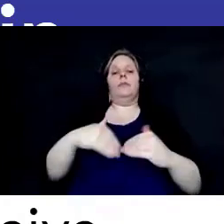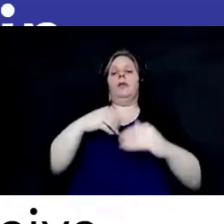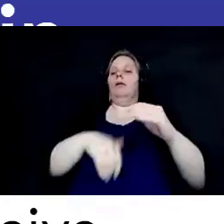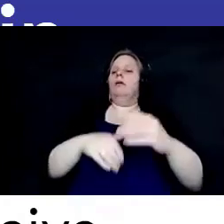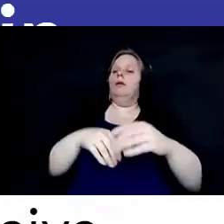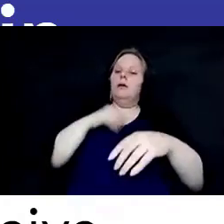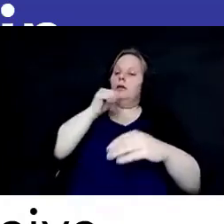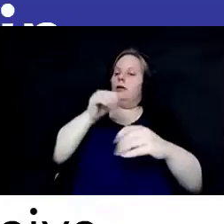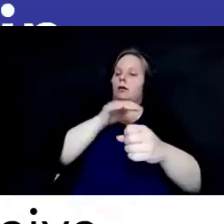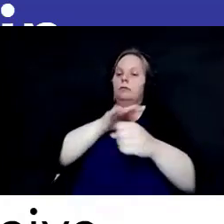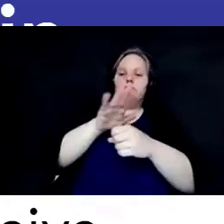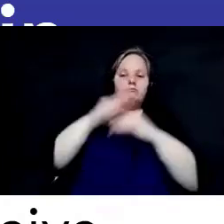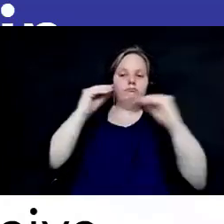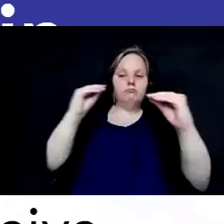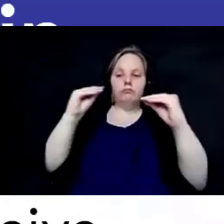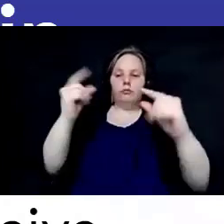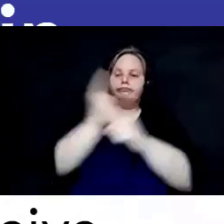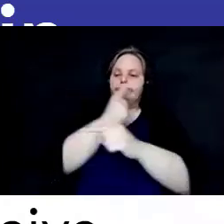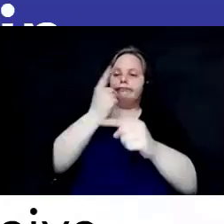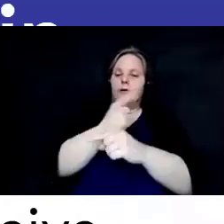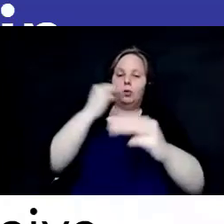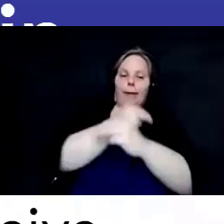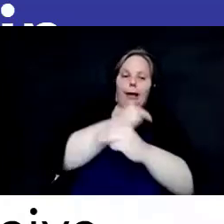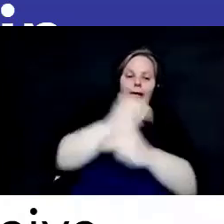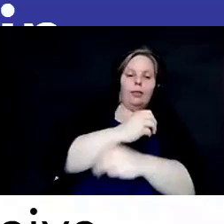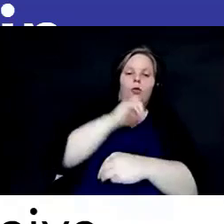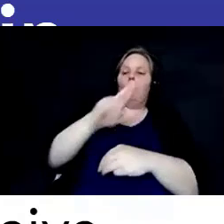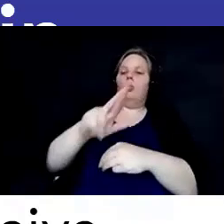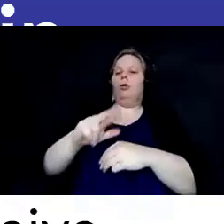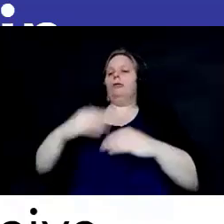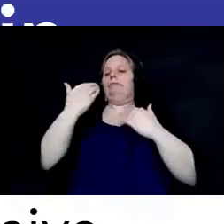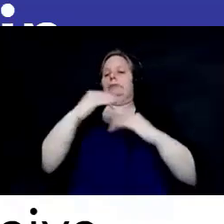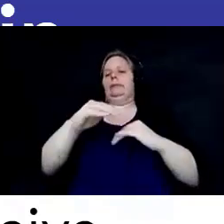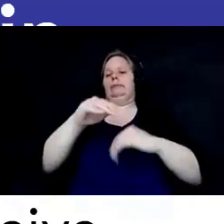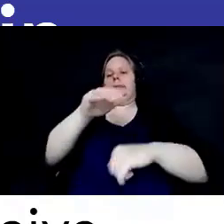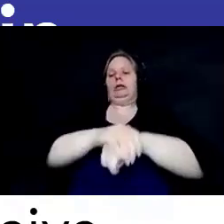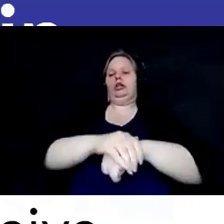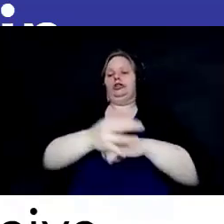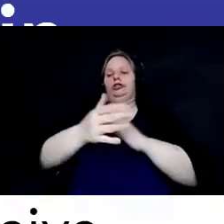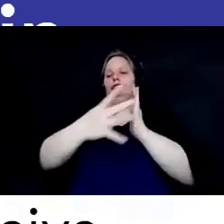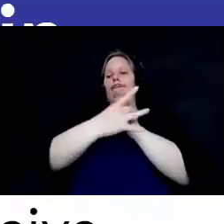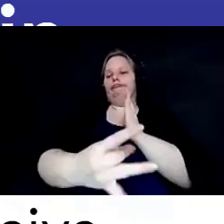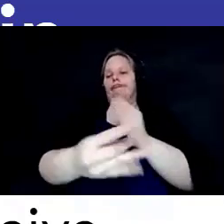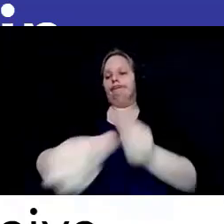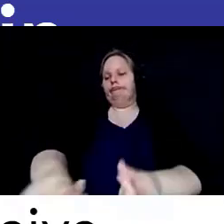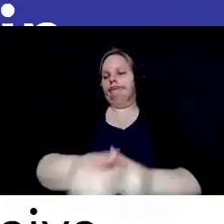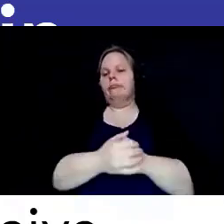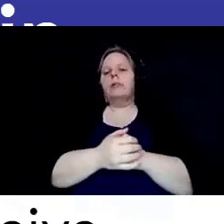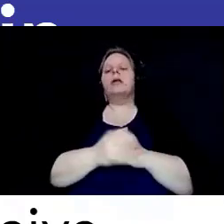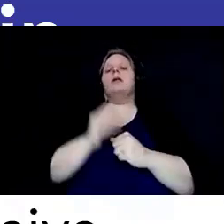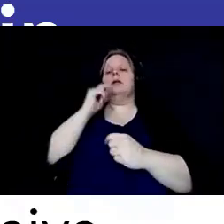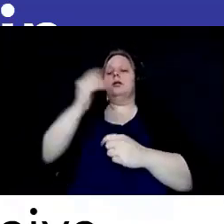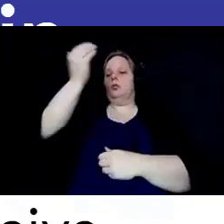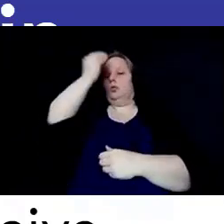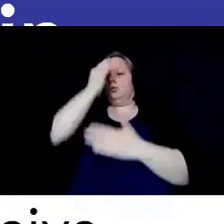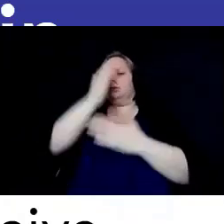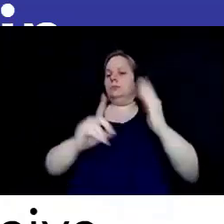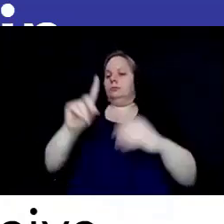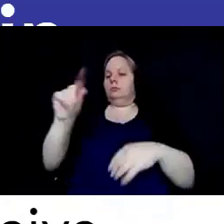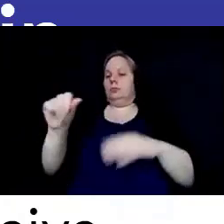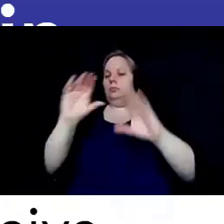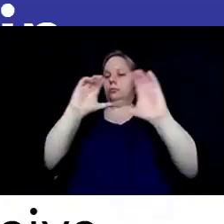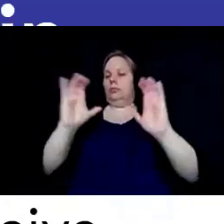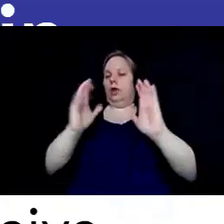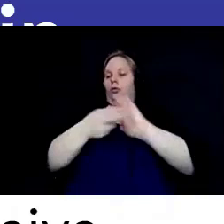math, or limited English proficiency. And also note that some disability categories have